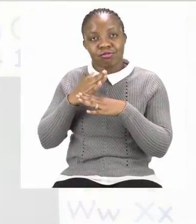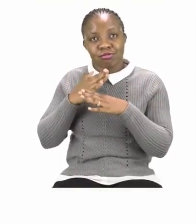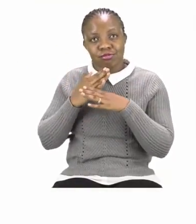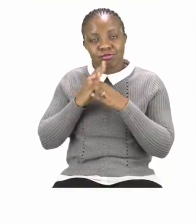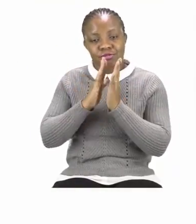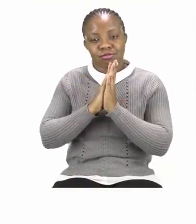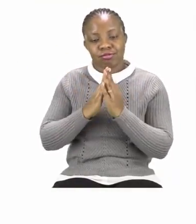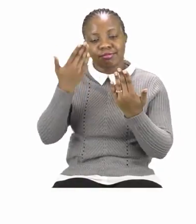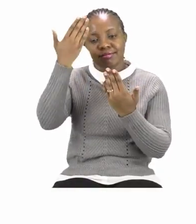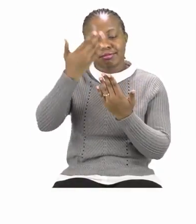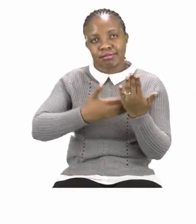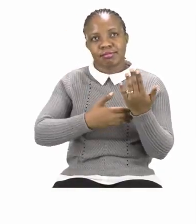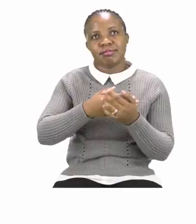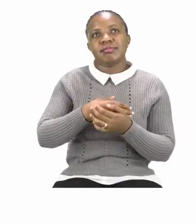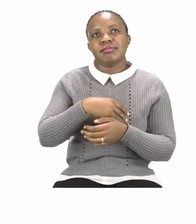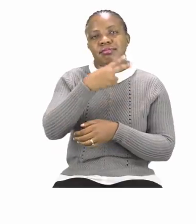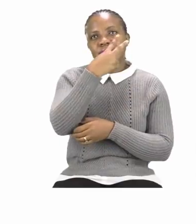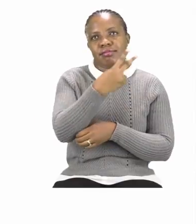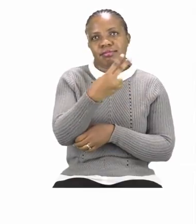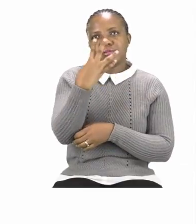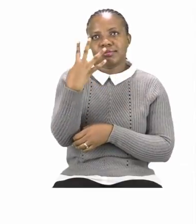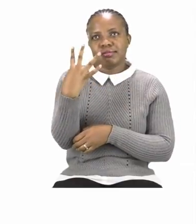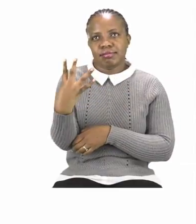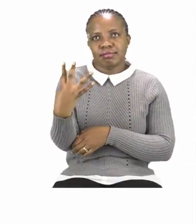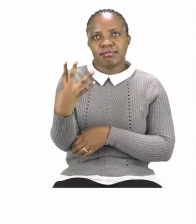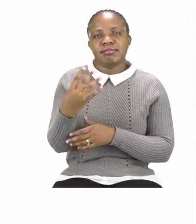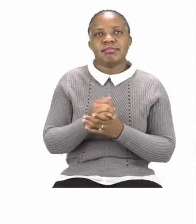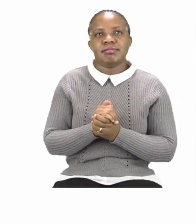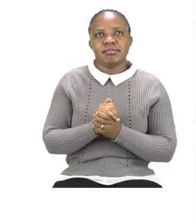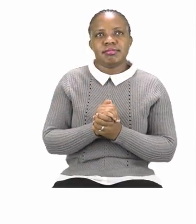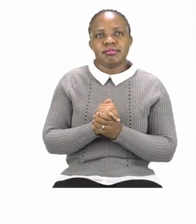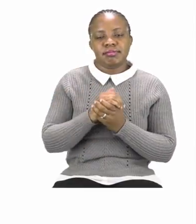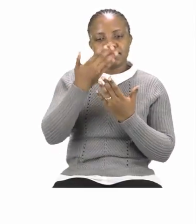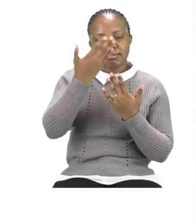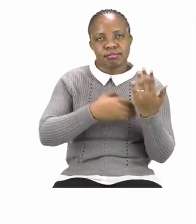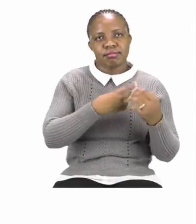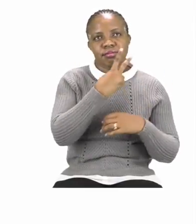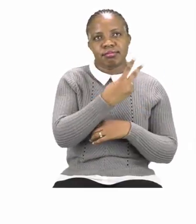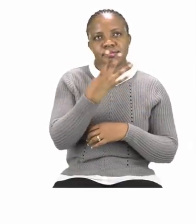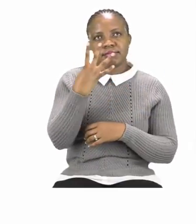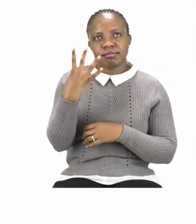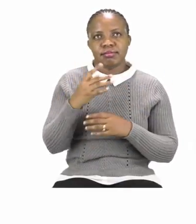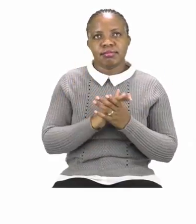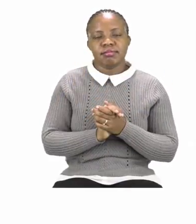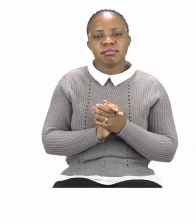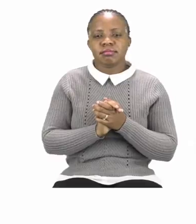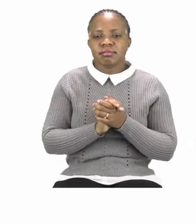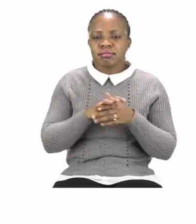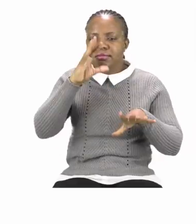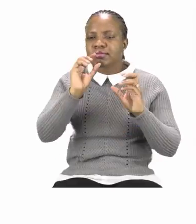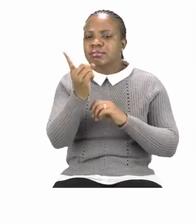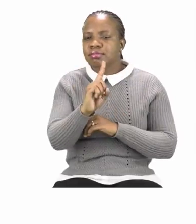our next exercise. On page 24, we are going to be doing